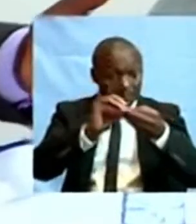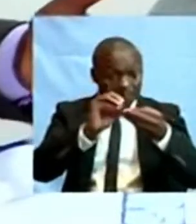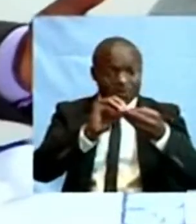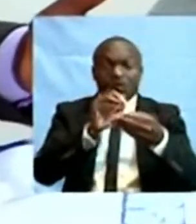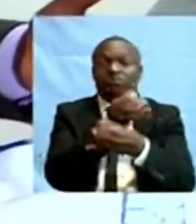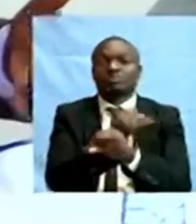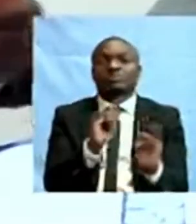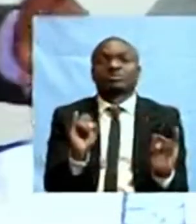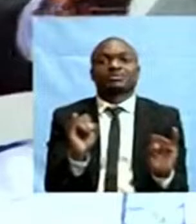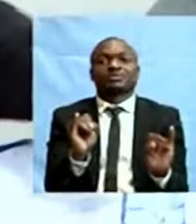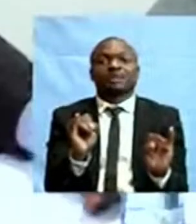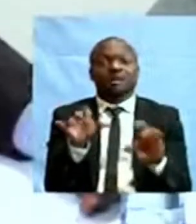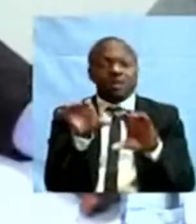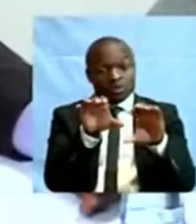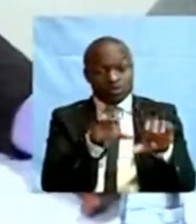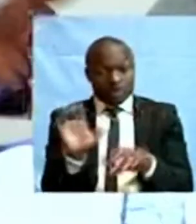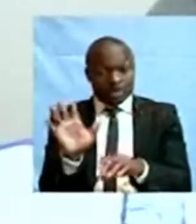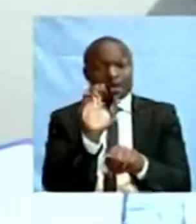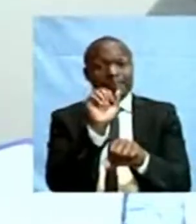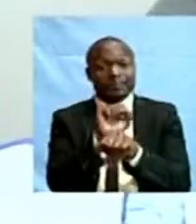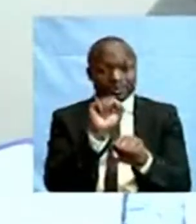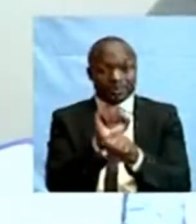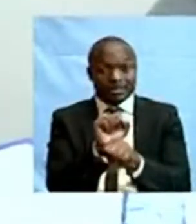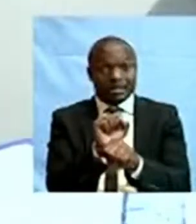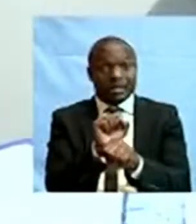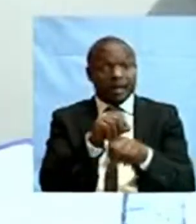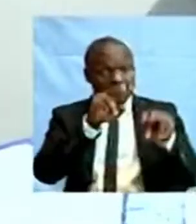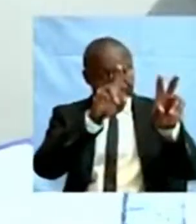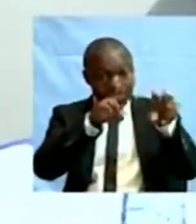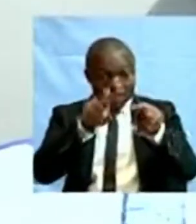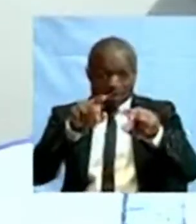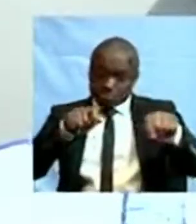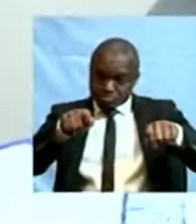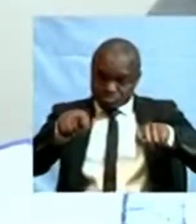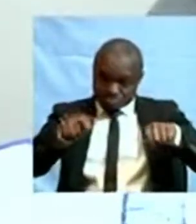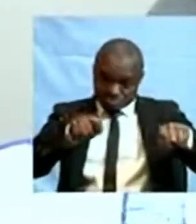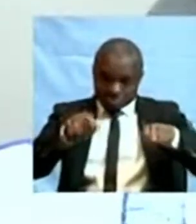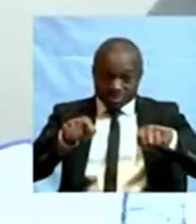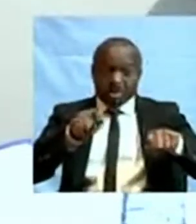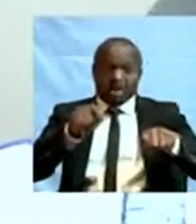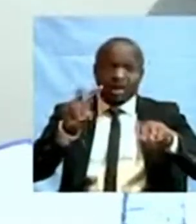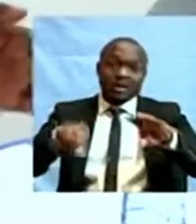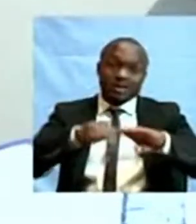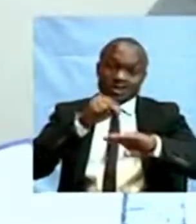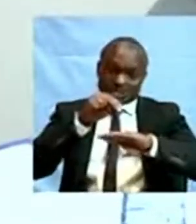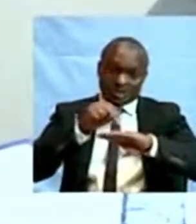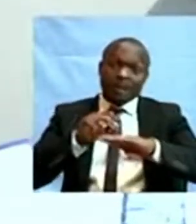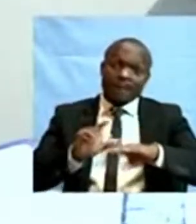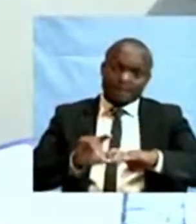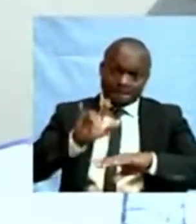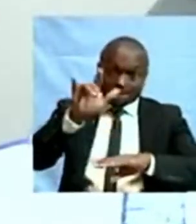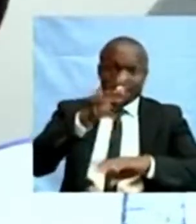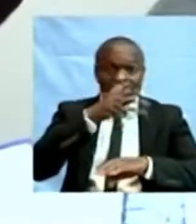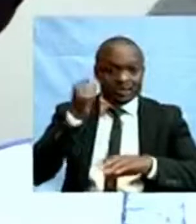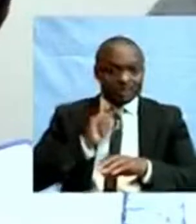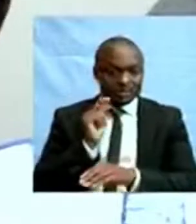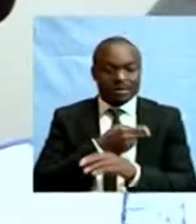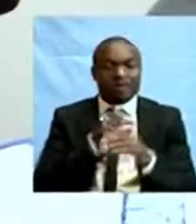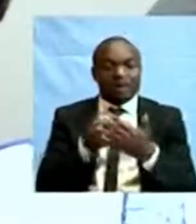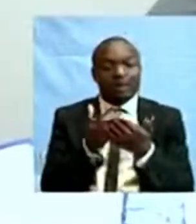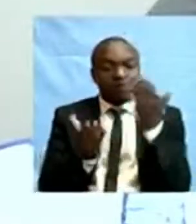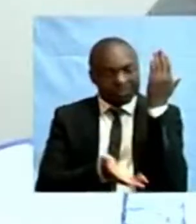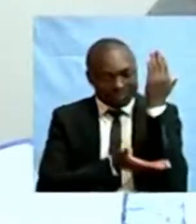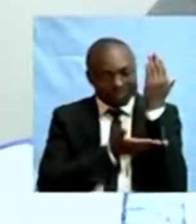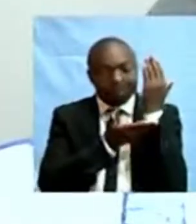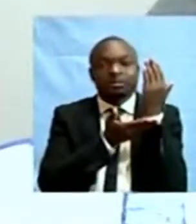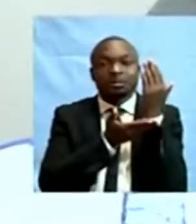independence to do its job properly, including supervision or regulation over the national carrier, the better for us and how we improve it in terms